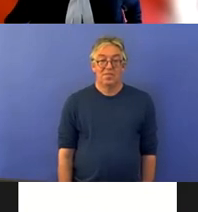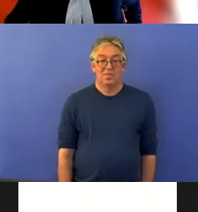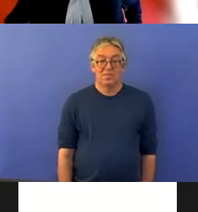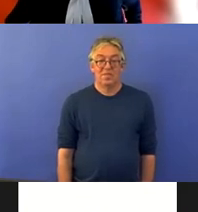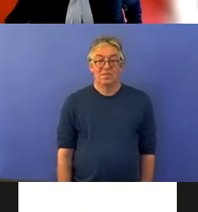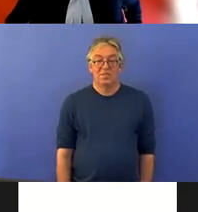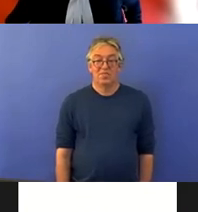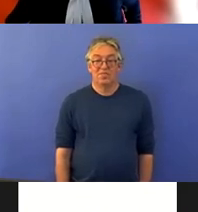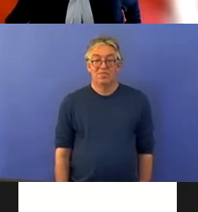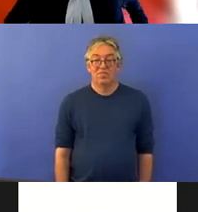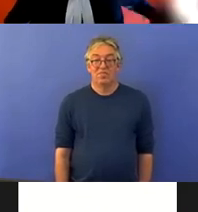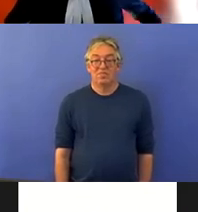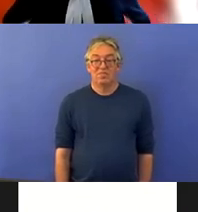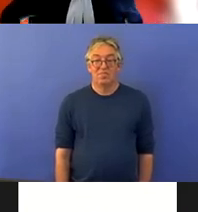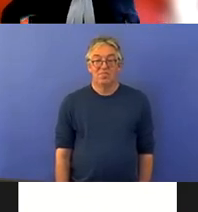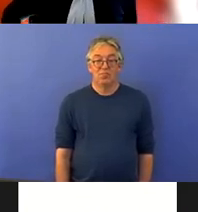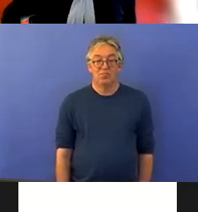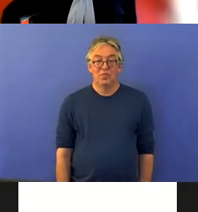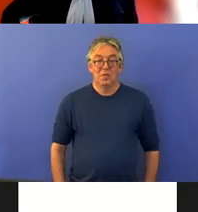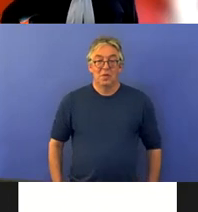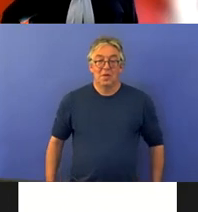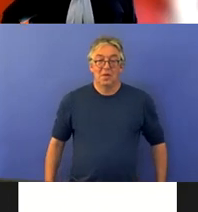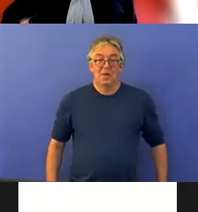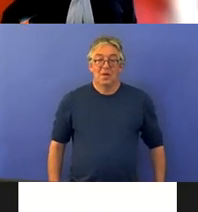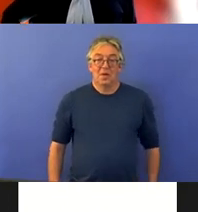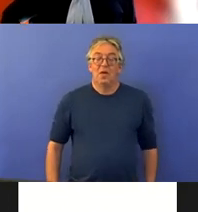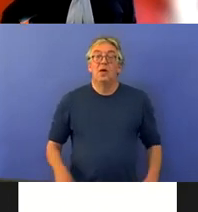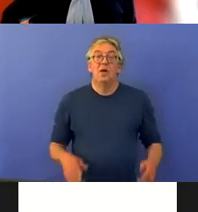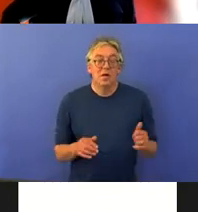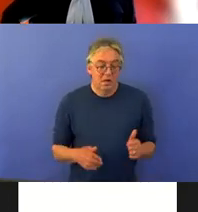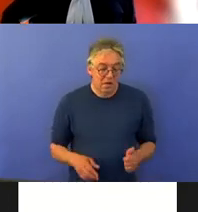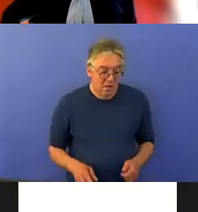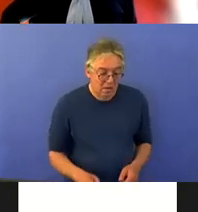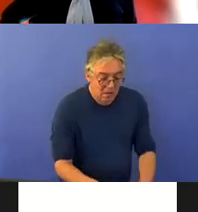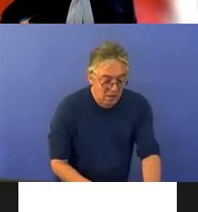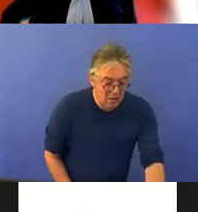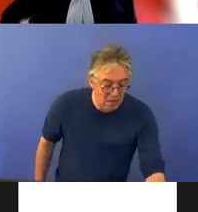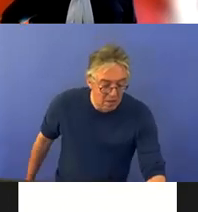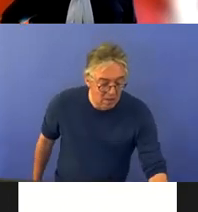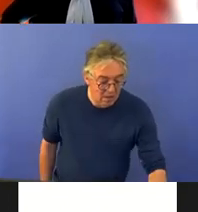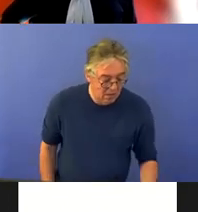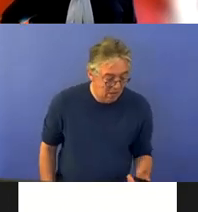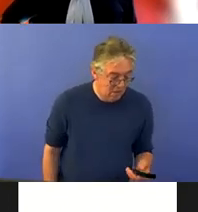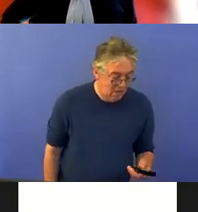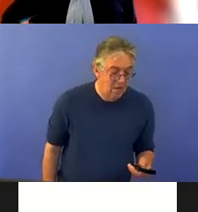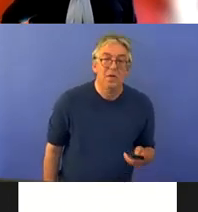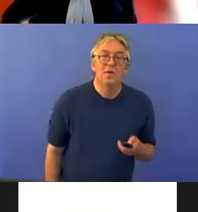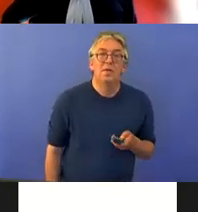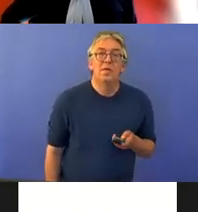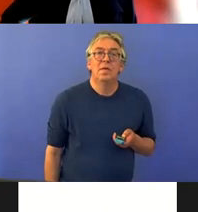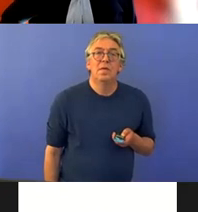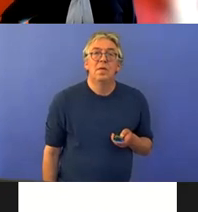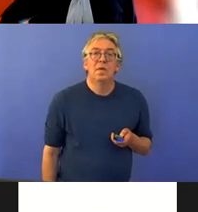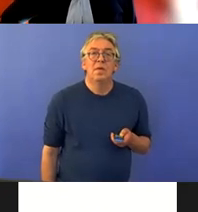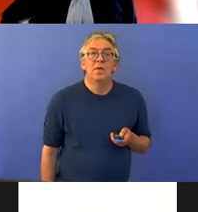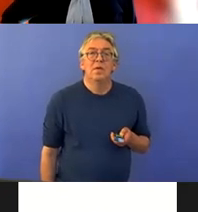marcos jurídicos reconozcan nuestros derechos. Okay, so to the first question that Ruth asked about what is going